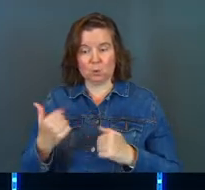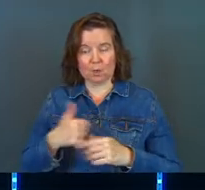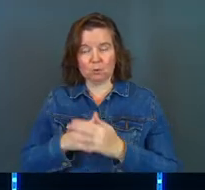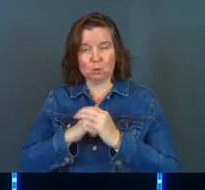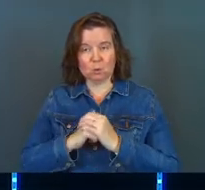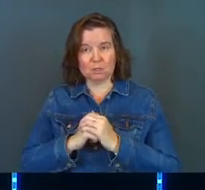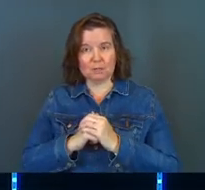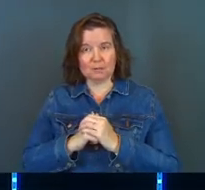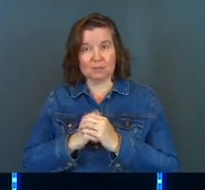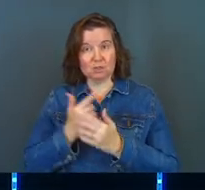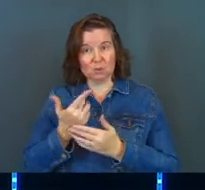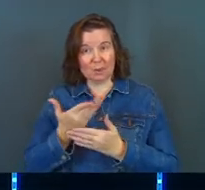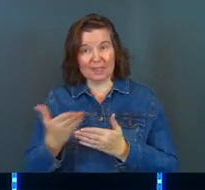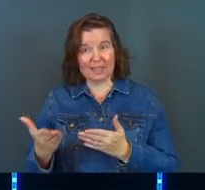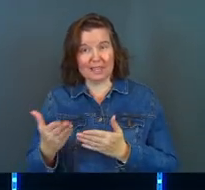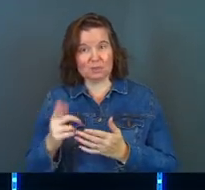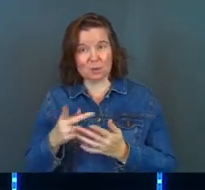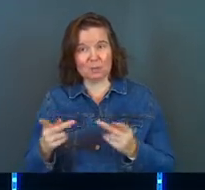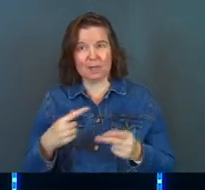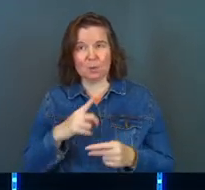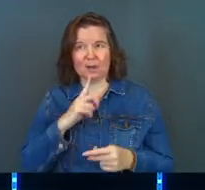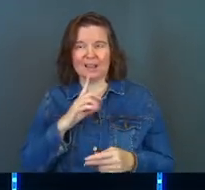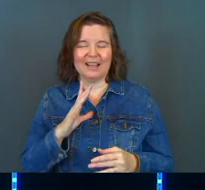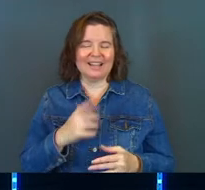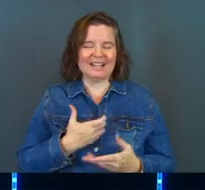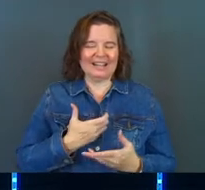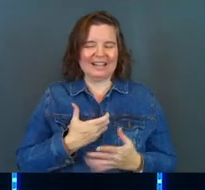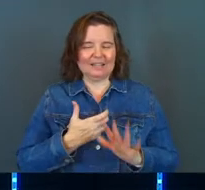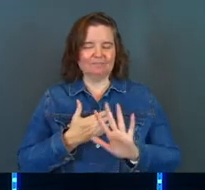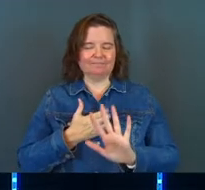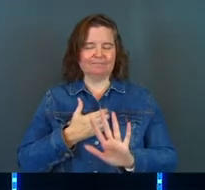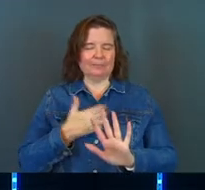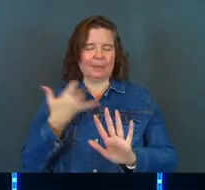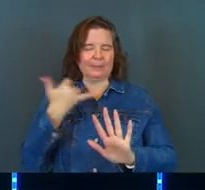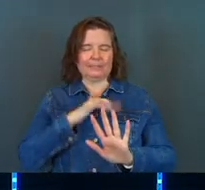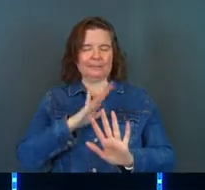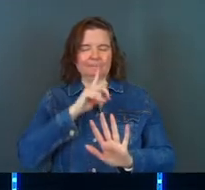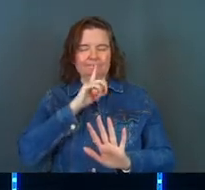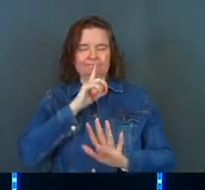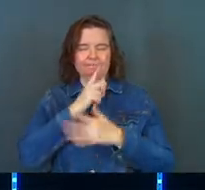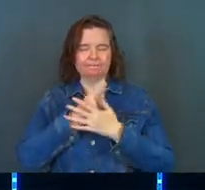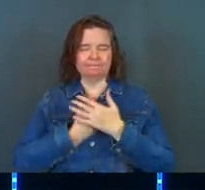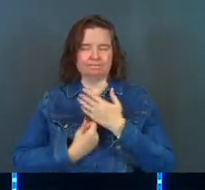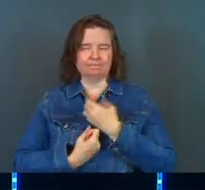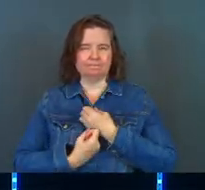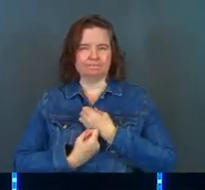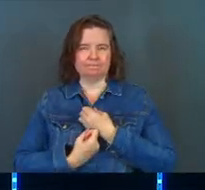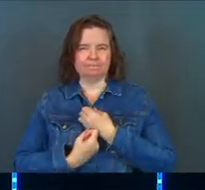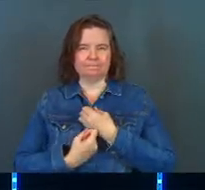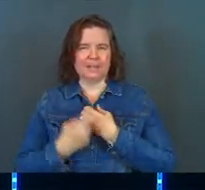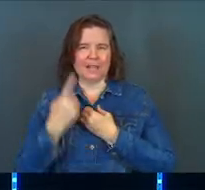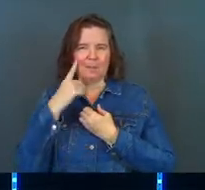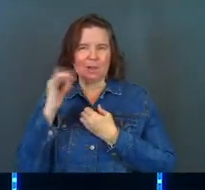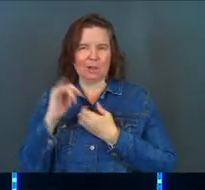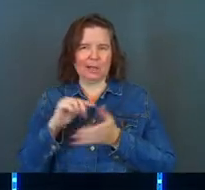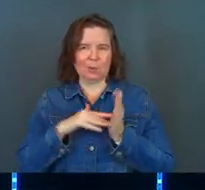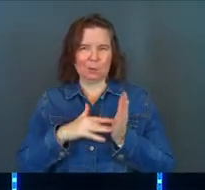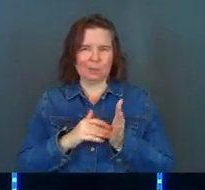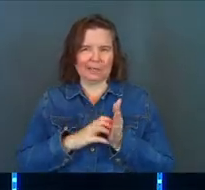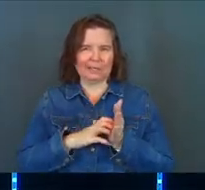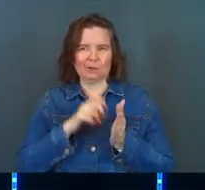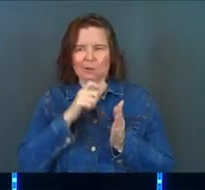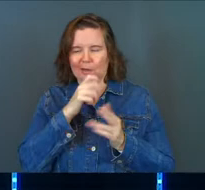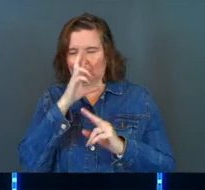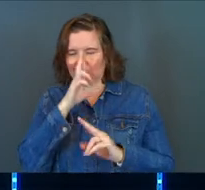to worship, do things get to a point where it's like, I might be a little bit foolish. That might be a little bit weak. That might be a little bit